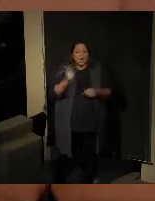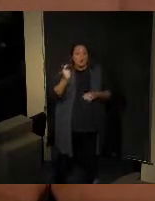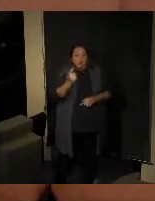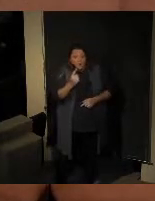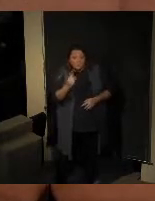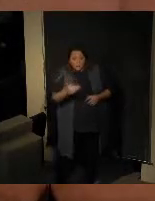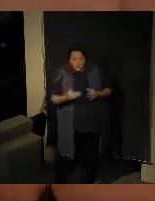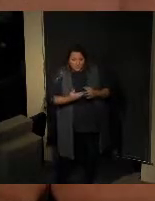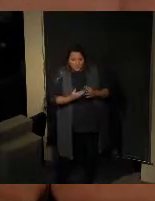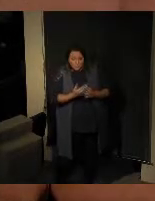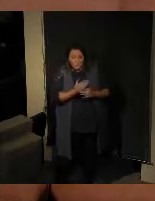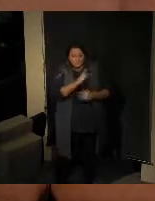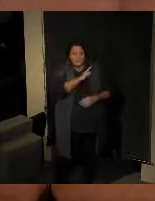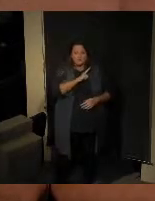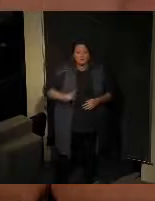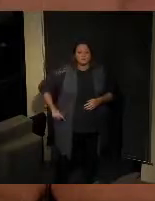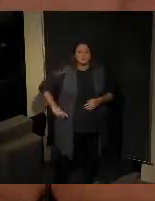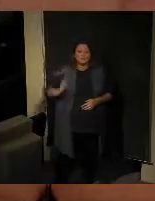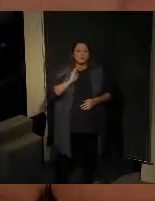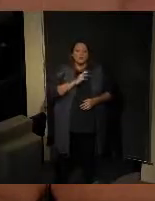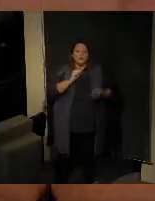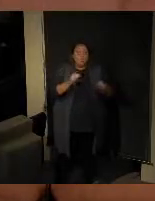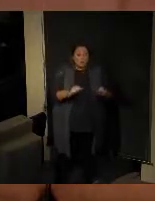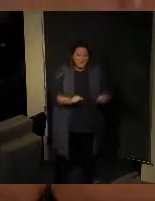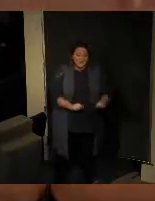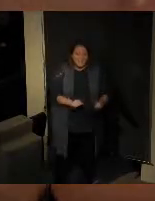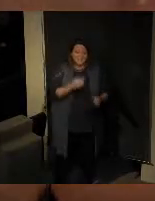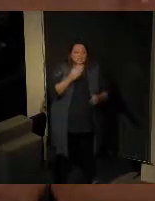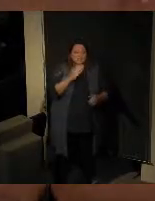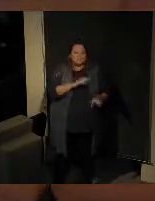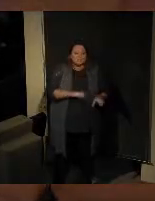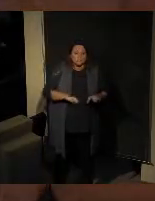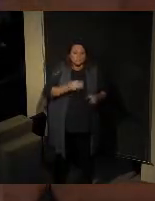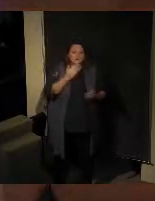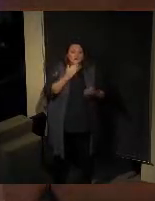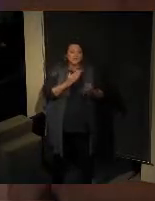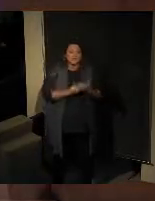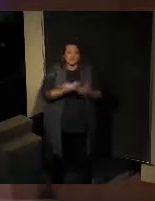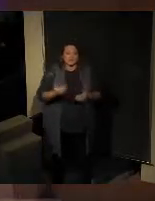because they'd all been covered by the blood.